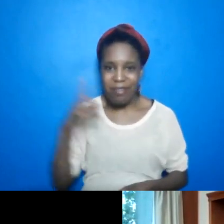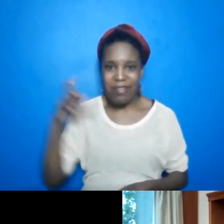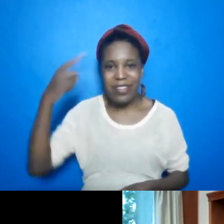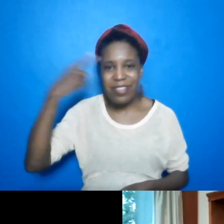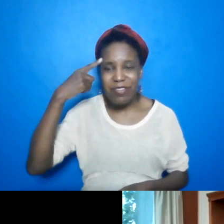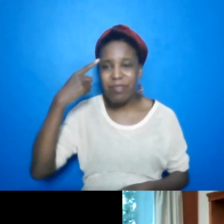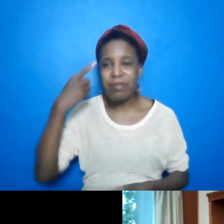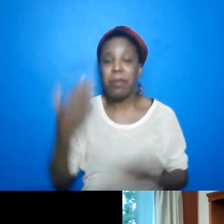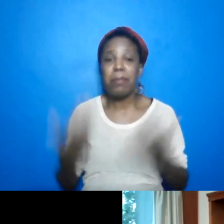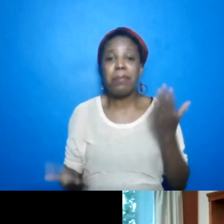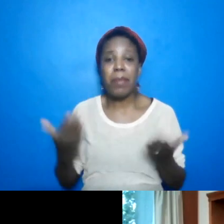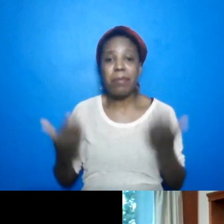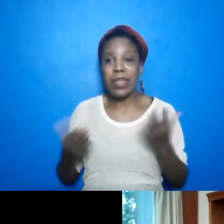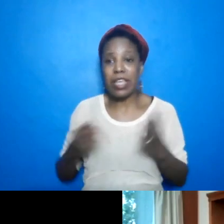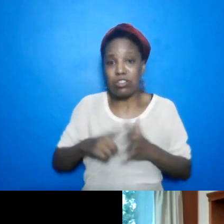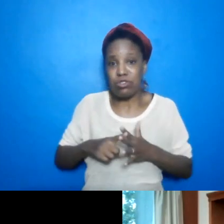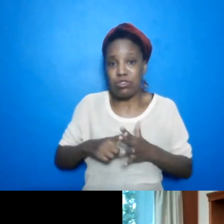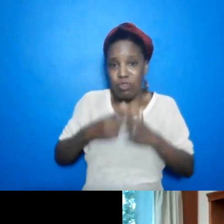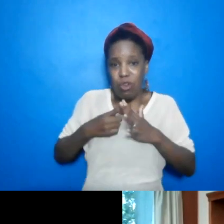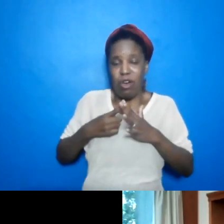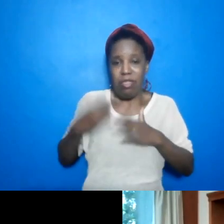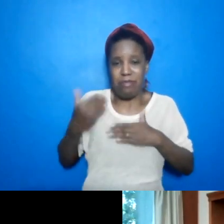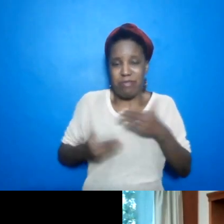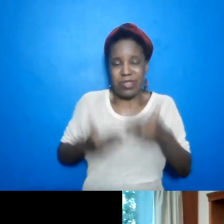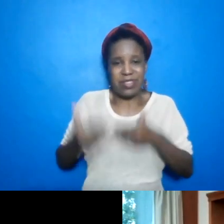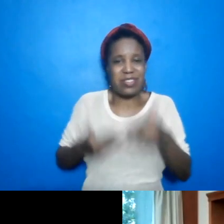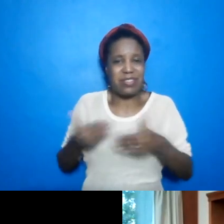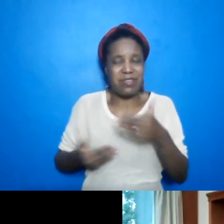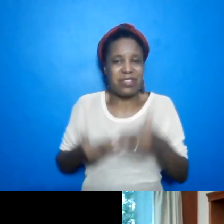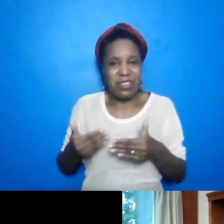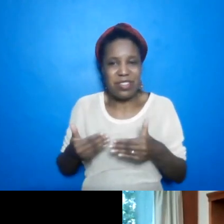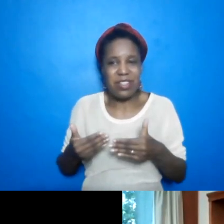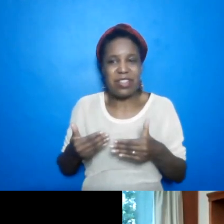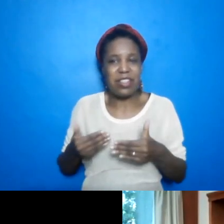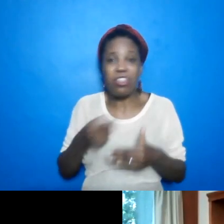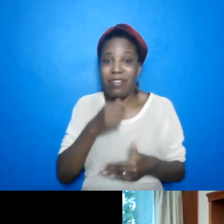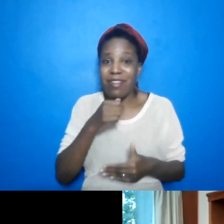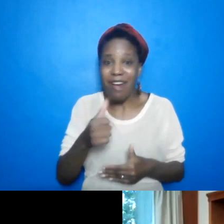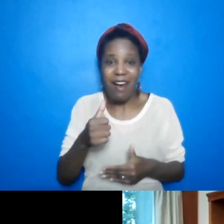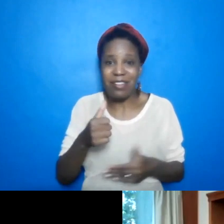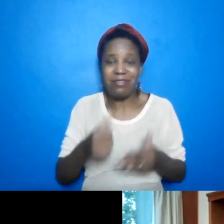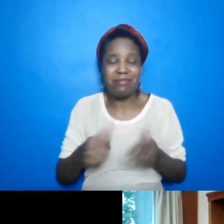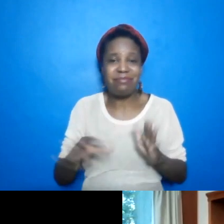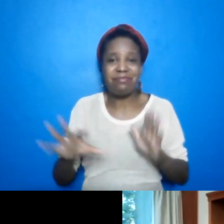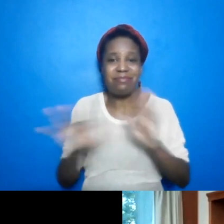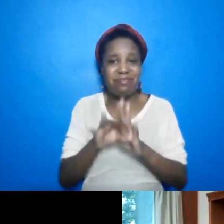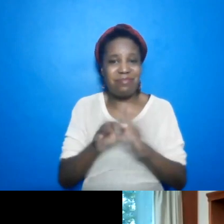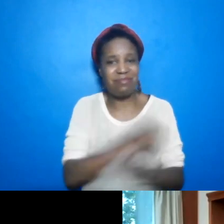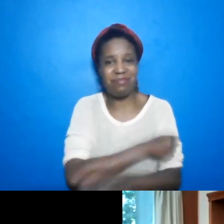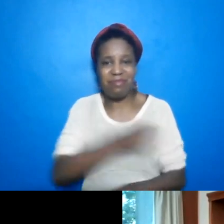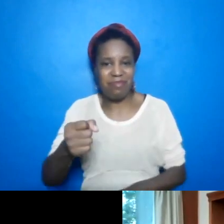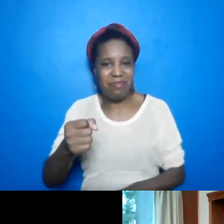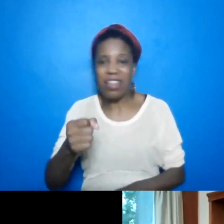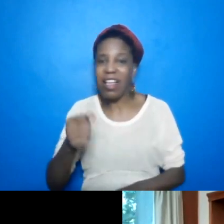but you have government if you have the people, because the people eventually they are the government, right? And so that's part of how you